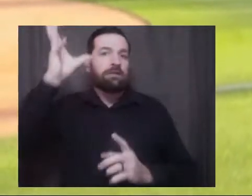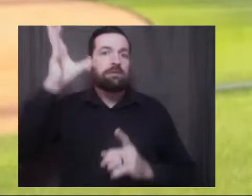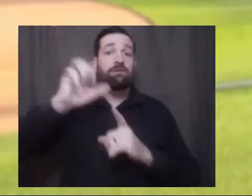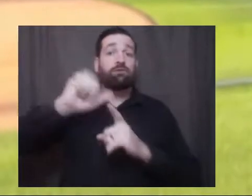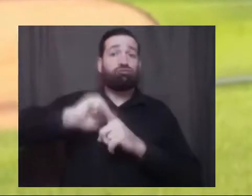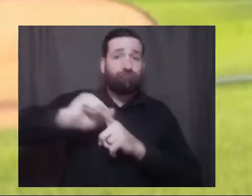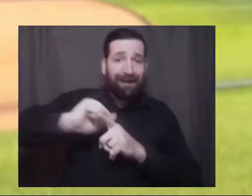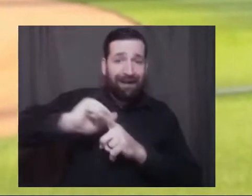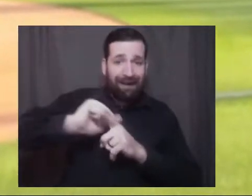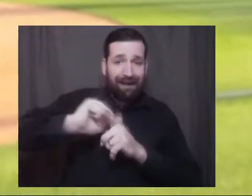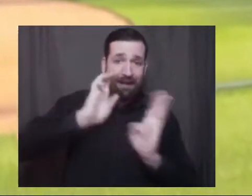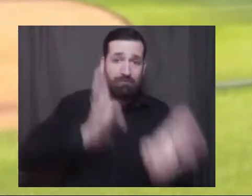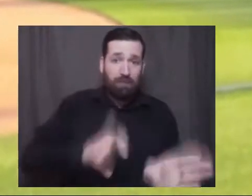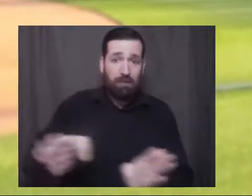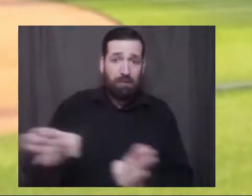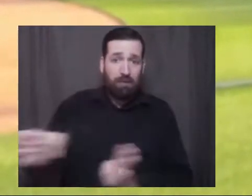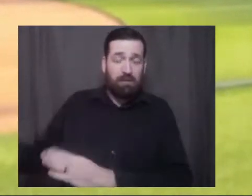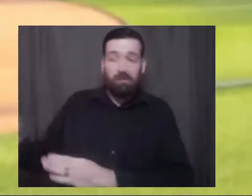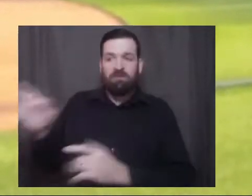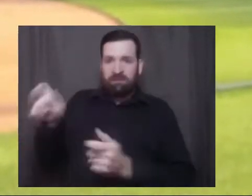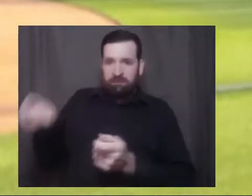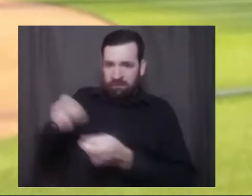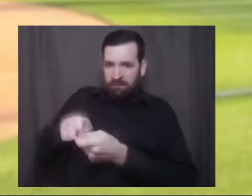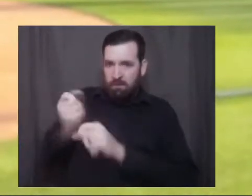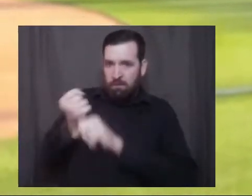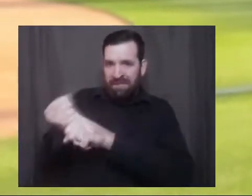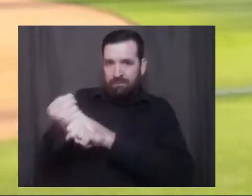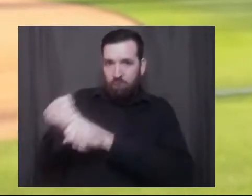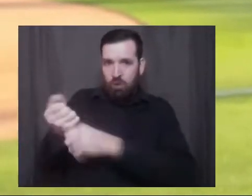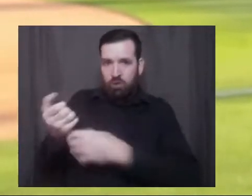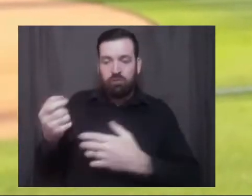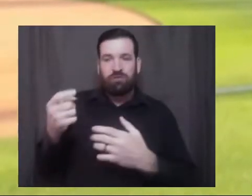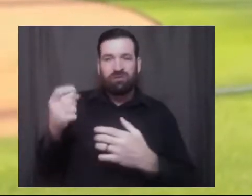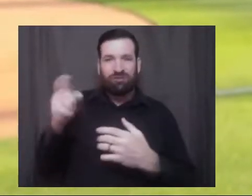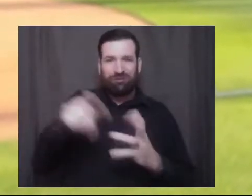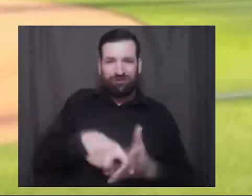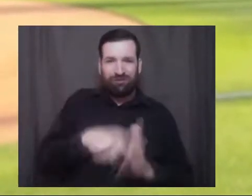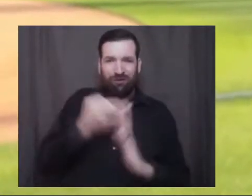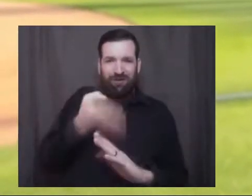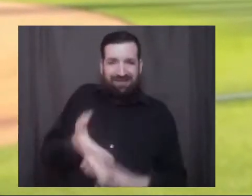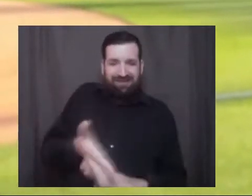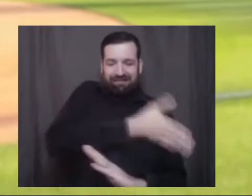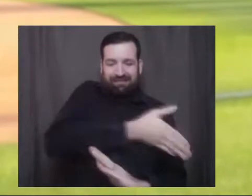for baseball, should have been actually starting in January. Right. And